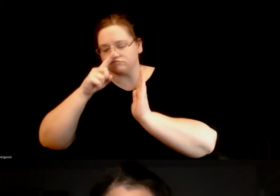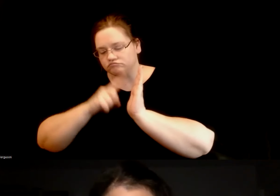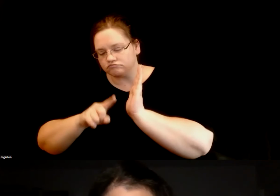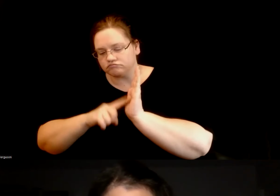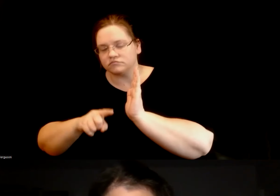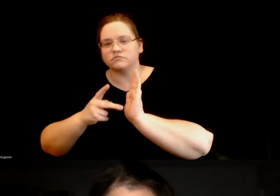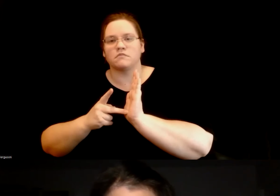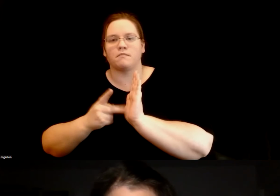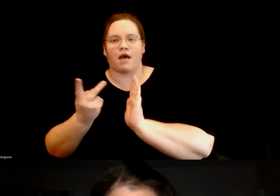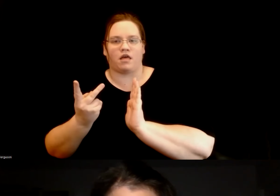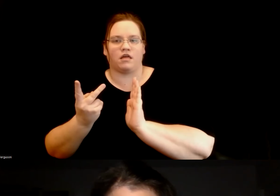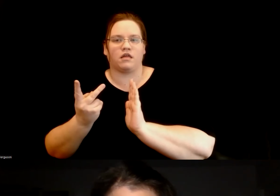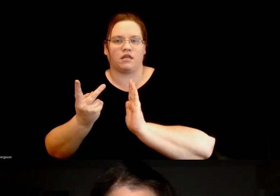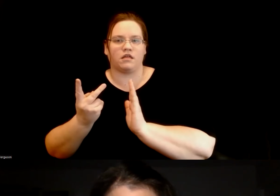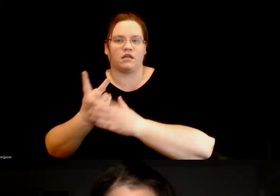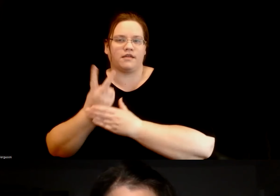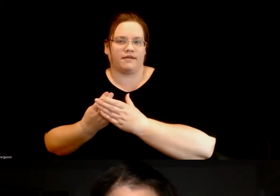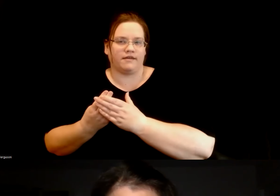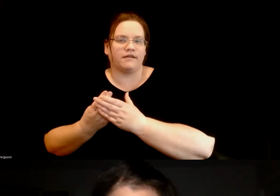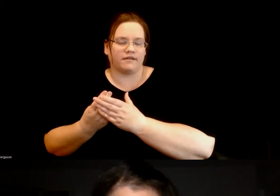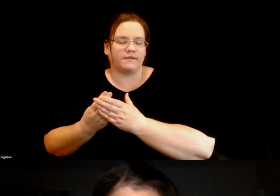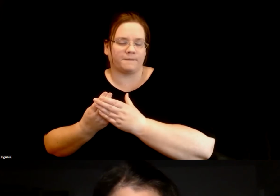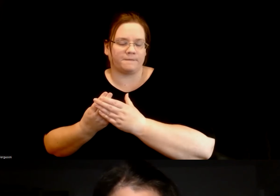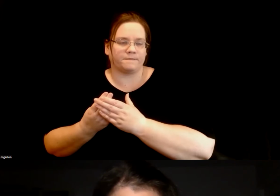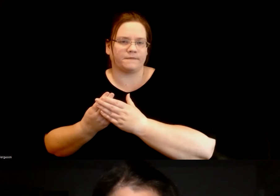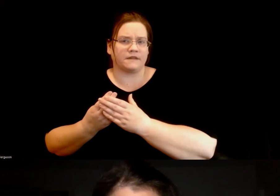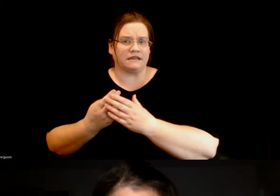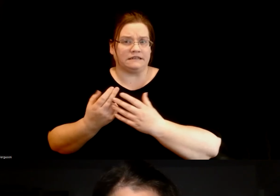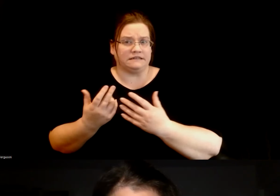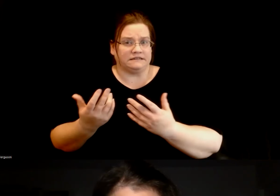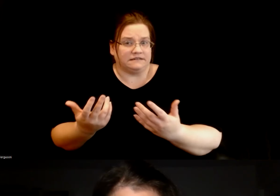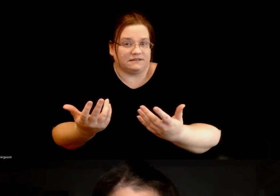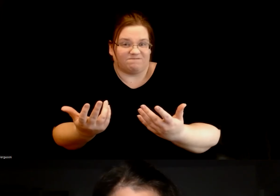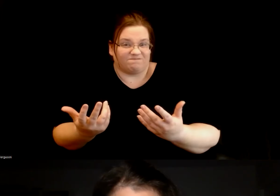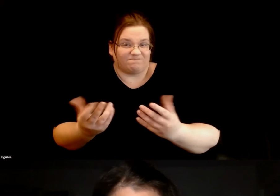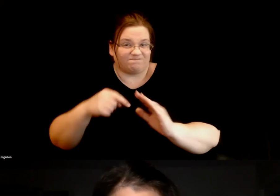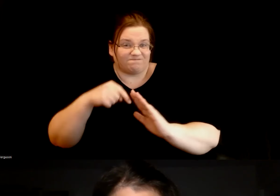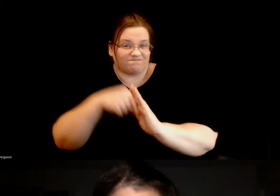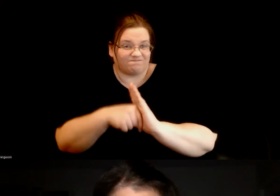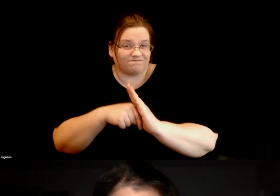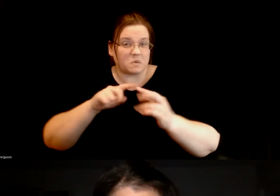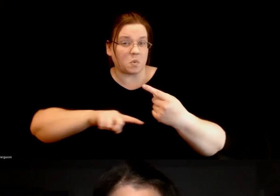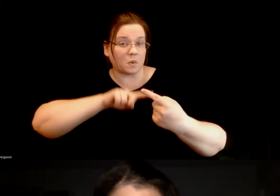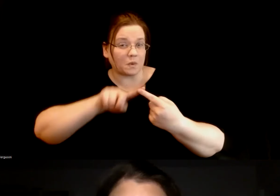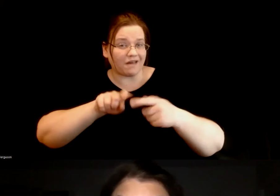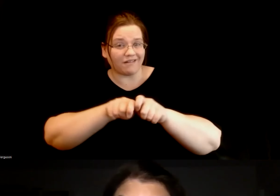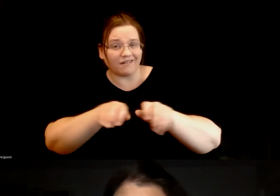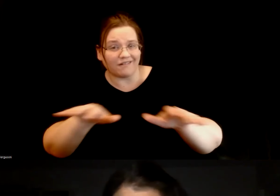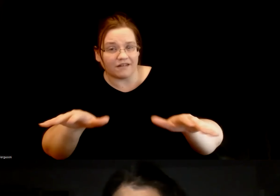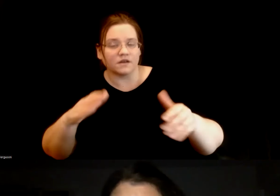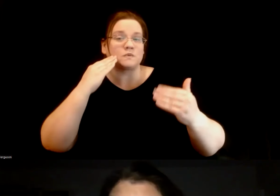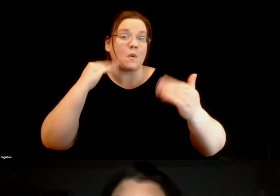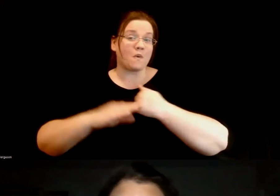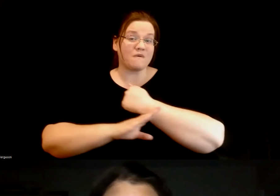bivalent, so protecting against 2 strains. I don't have any information on when that's anticipated. I think there was some hope for the